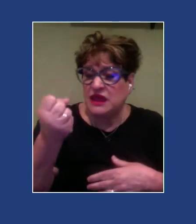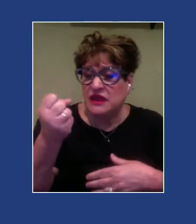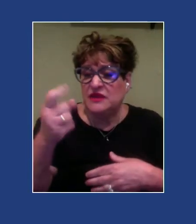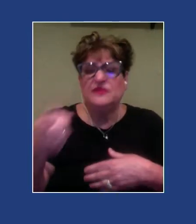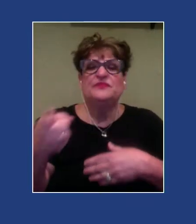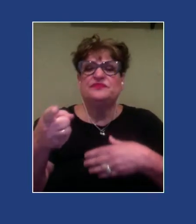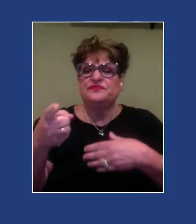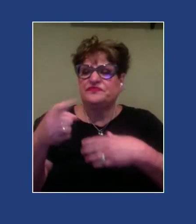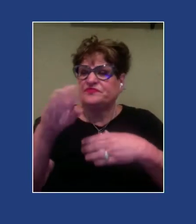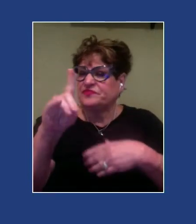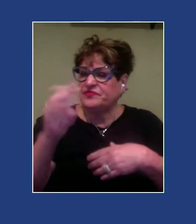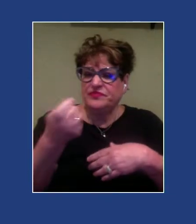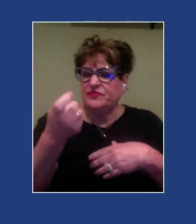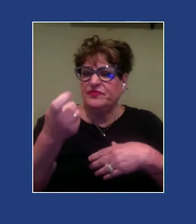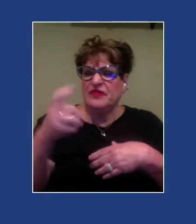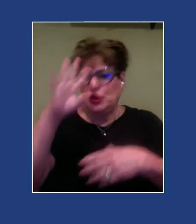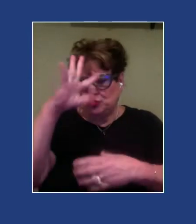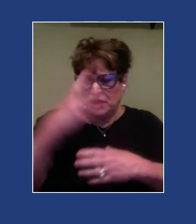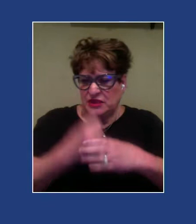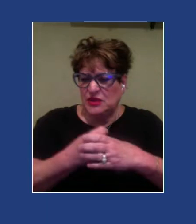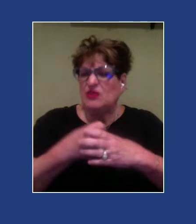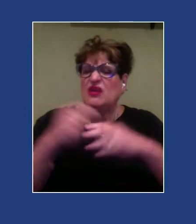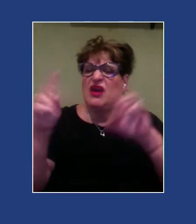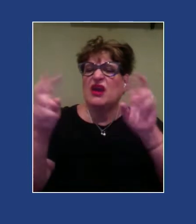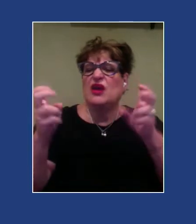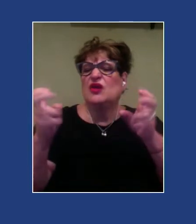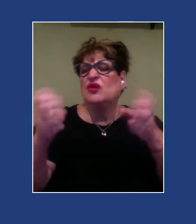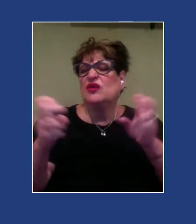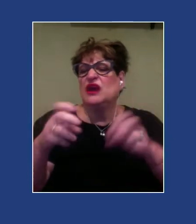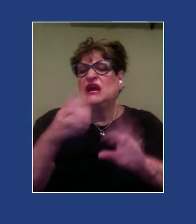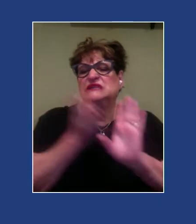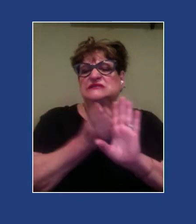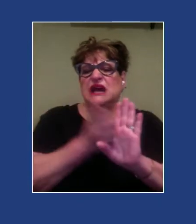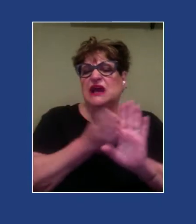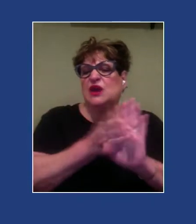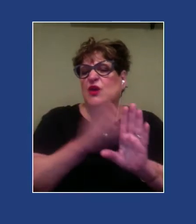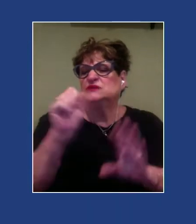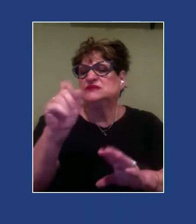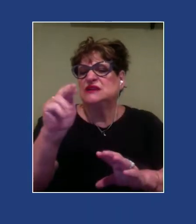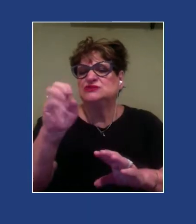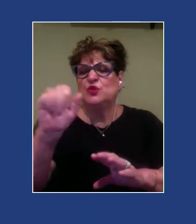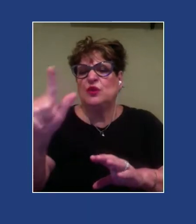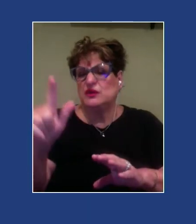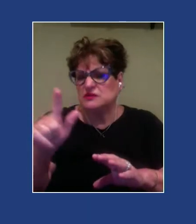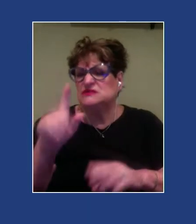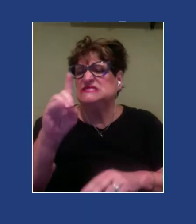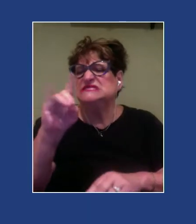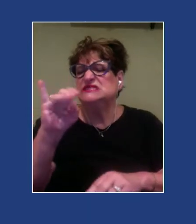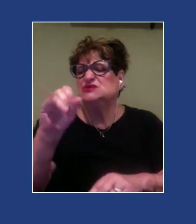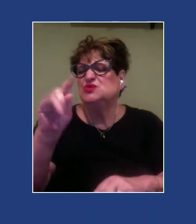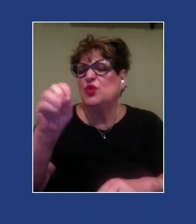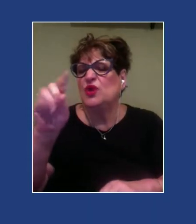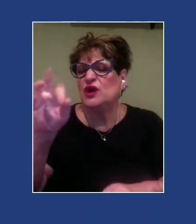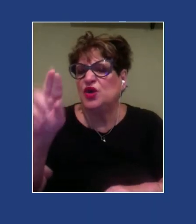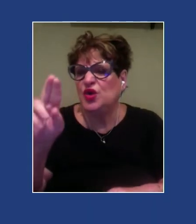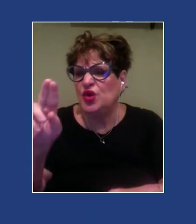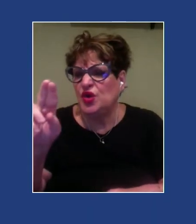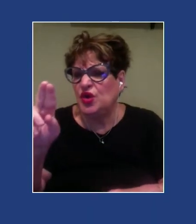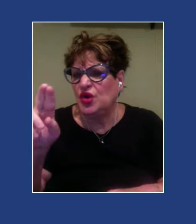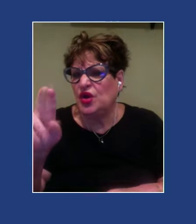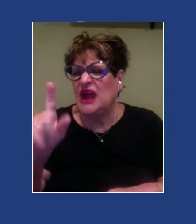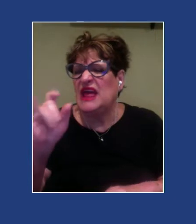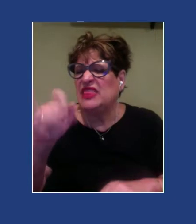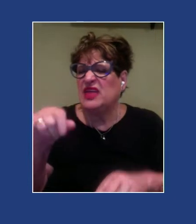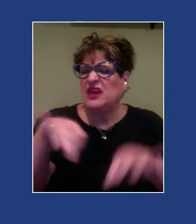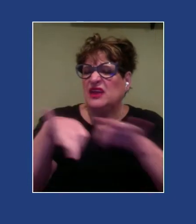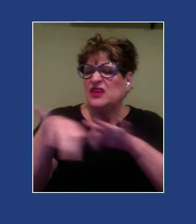diagnosis of transsexualism, categorizing it under psychosexual disorders and describing it as generally